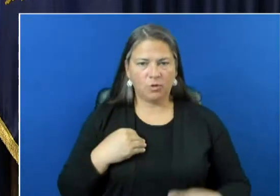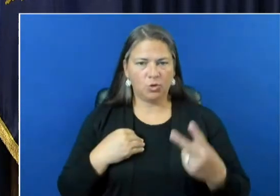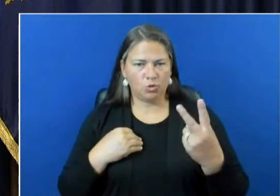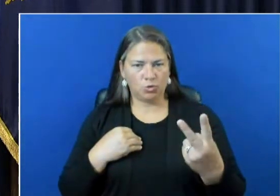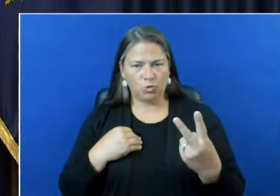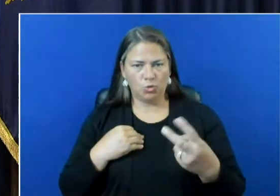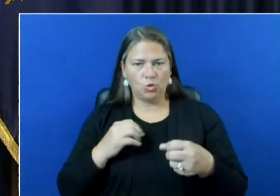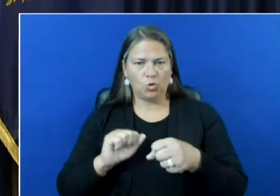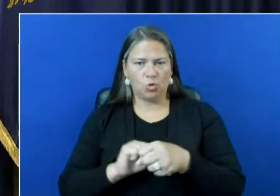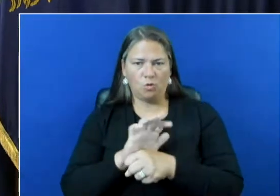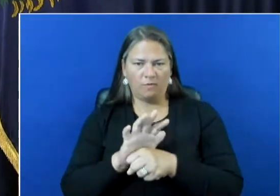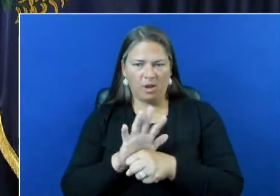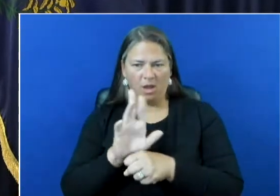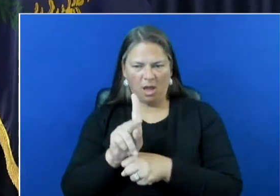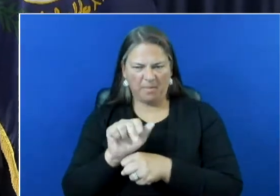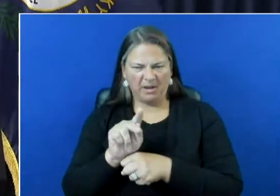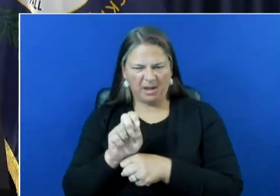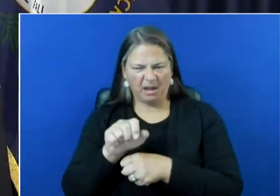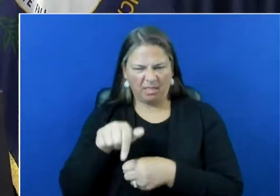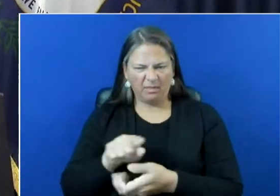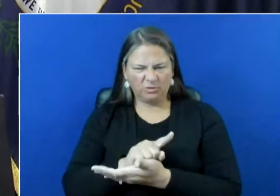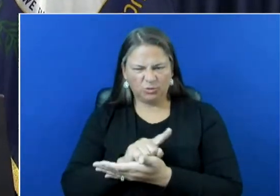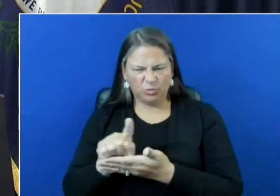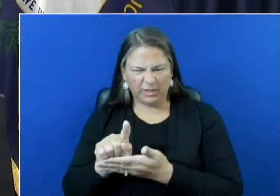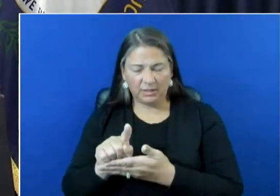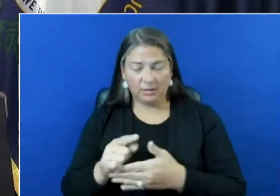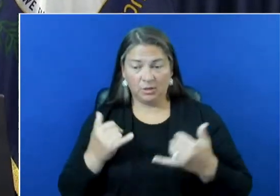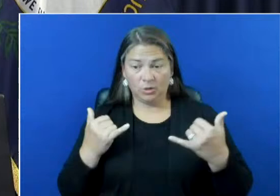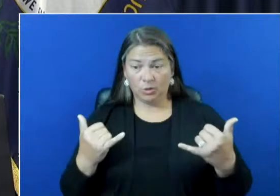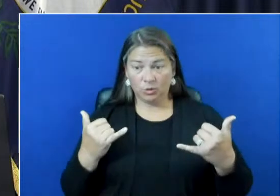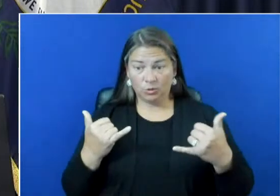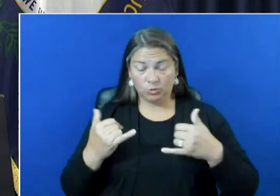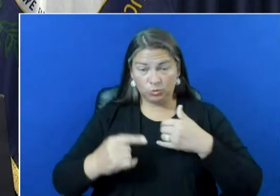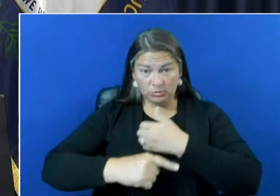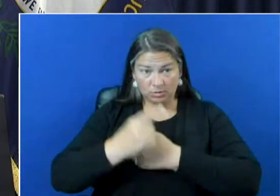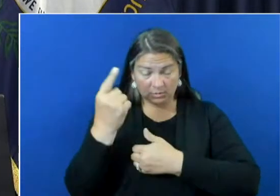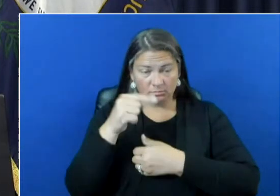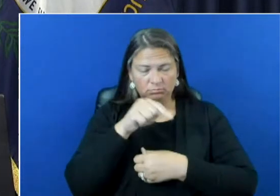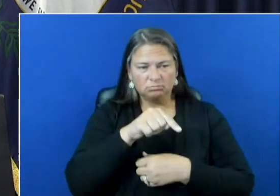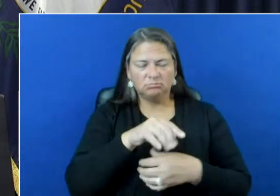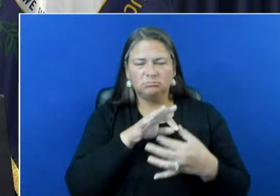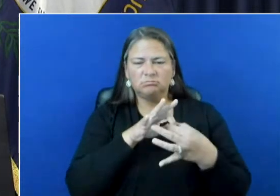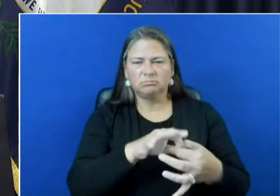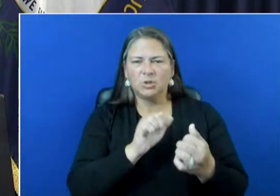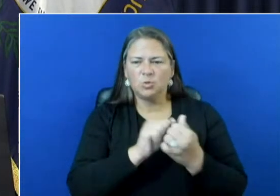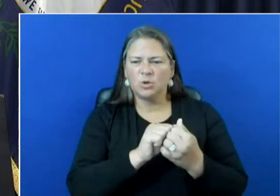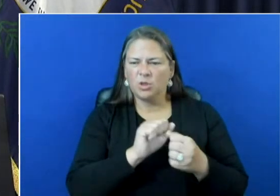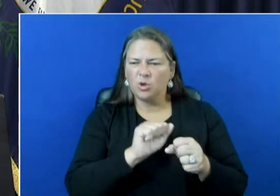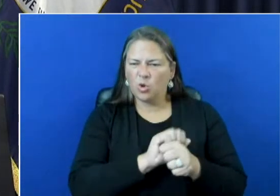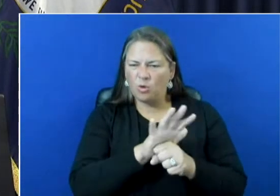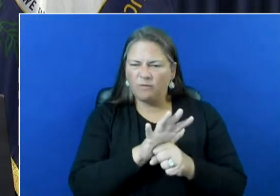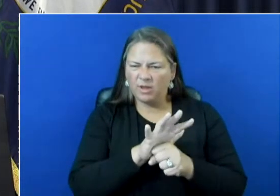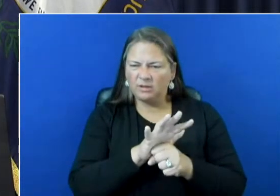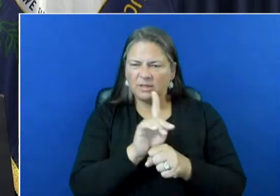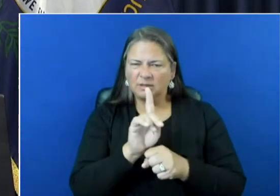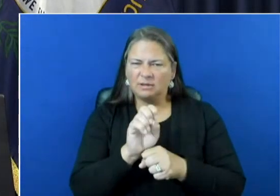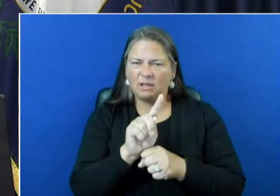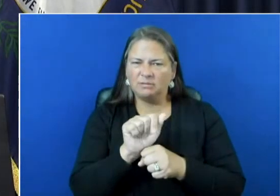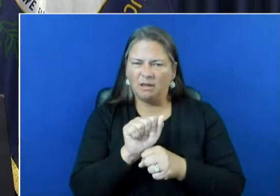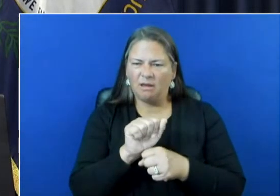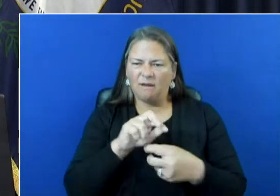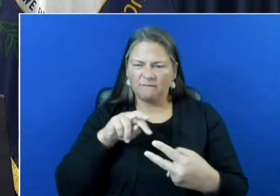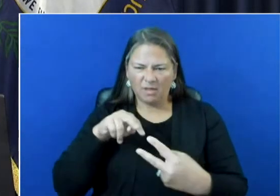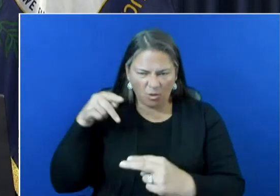week. Today, which will be exclusively on COVID and the Delta variant, and then we will use a good portion of our Team Kentucky